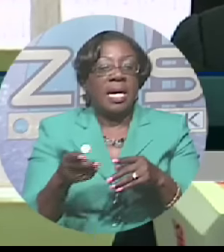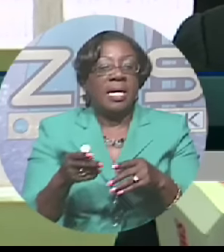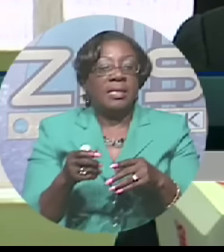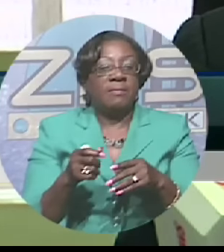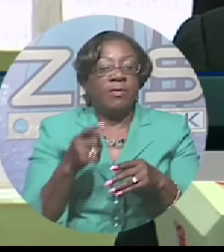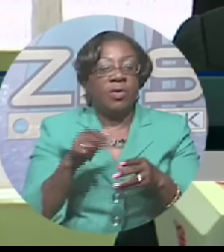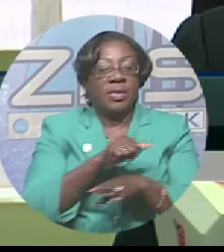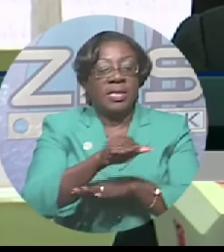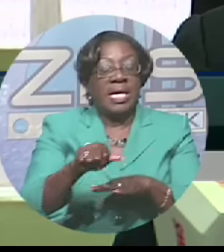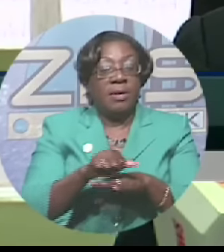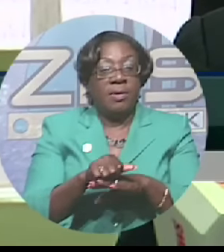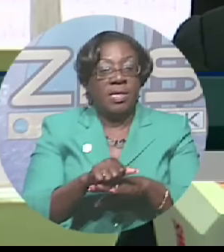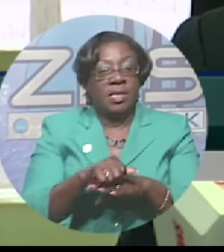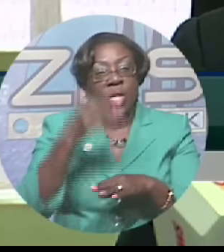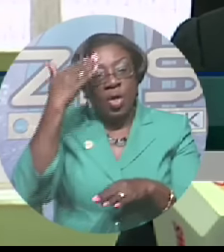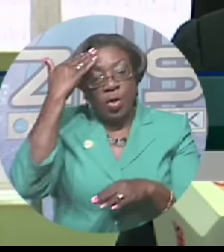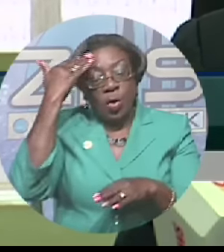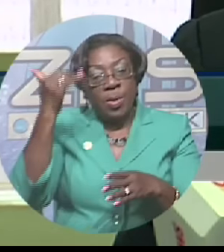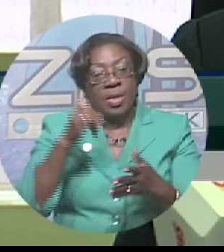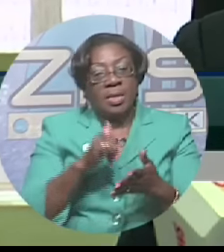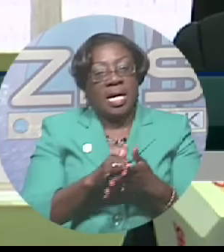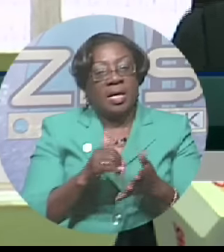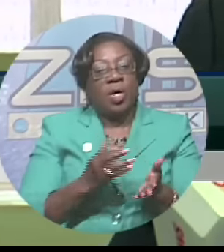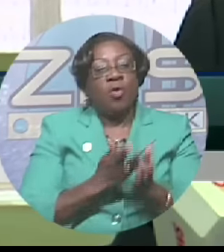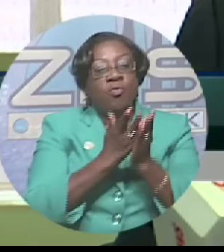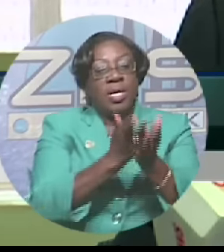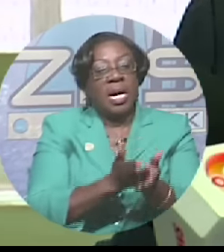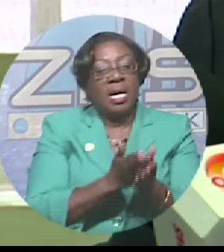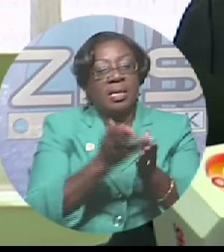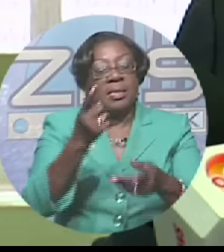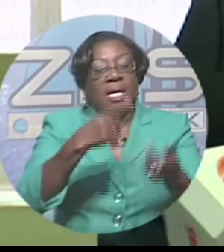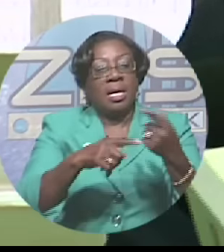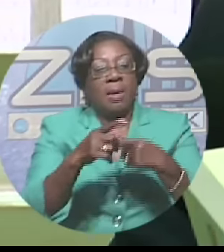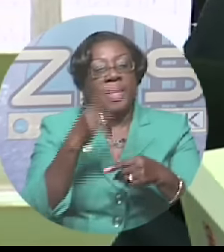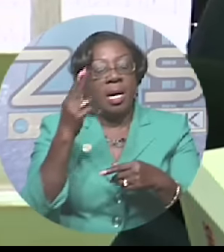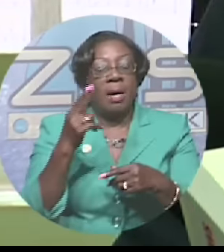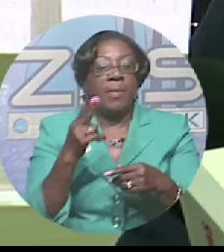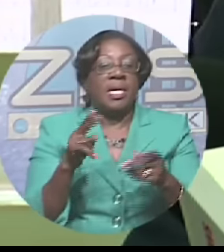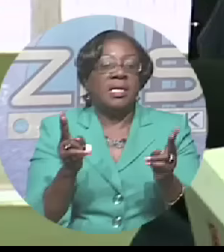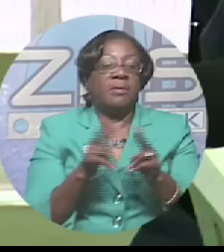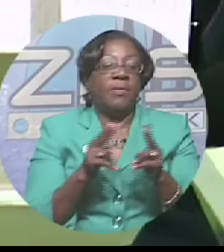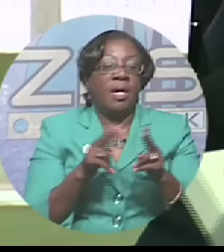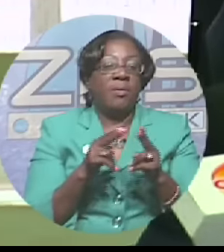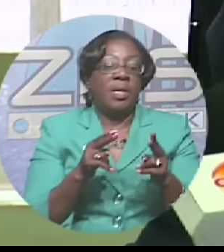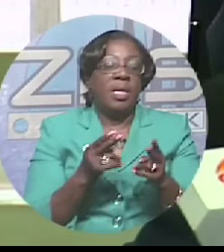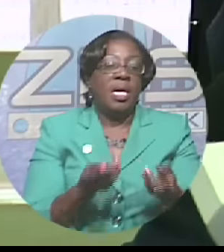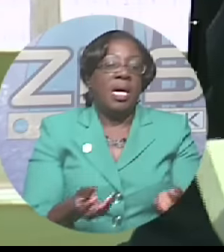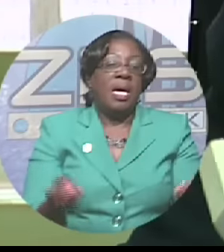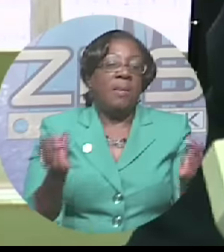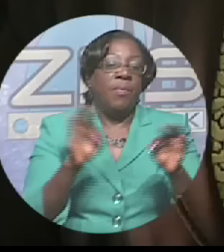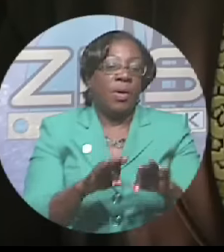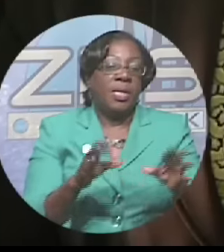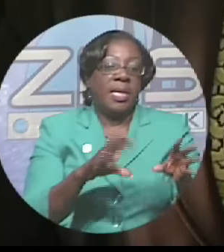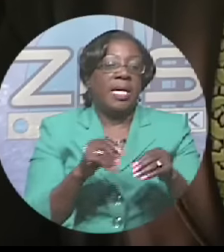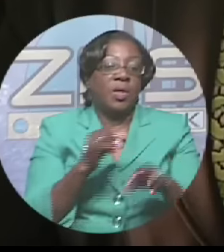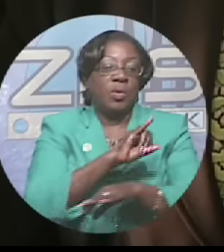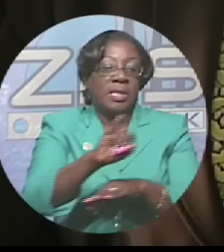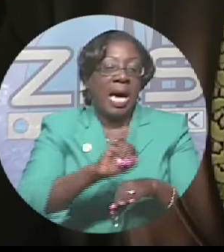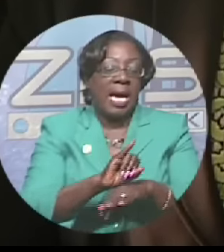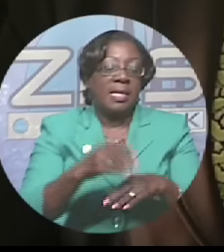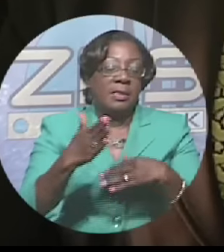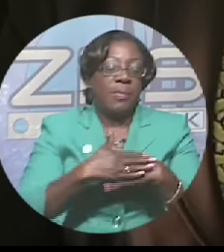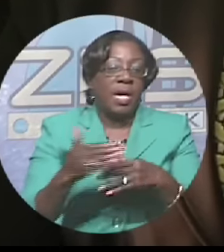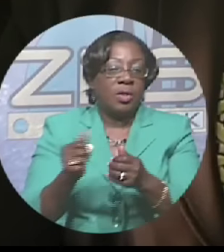areas, especially knowing that regattas are coming up and it's very important for them to get their lives back together. The Free